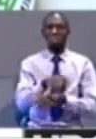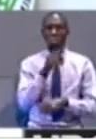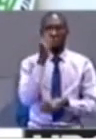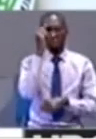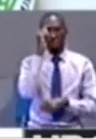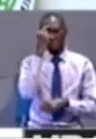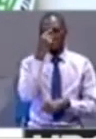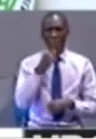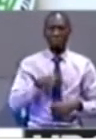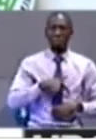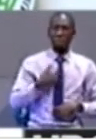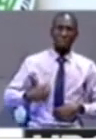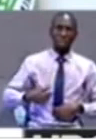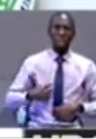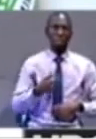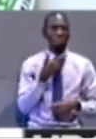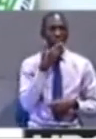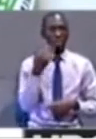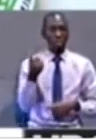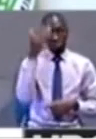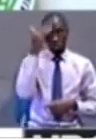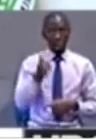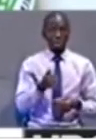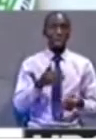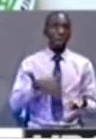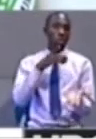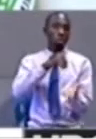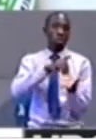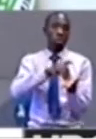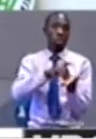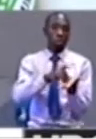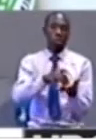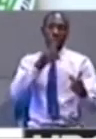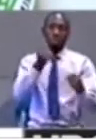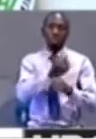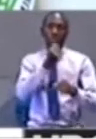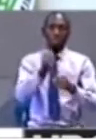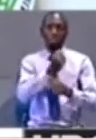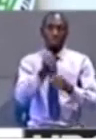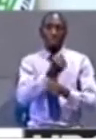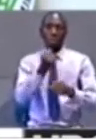our children are working on the new virus, because this virus has been